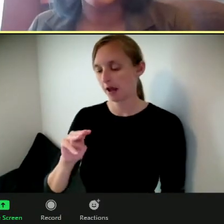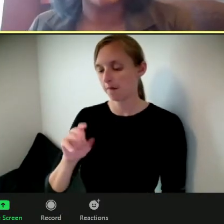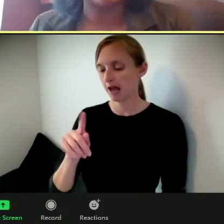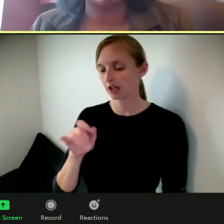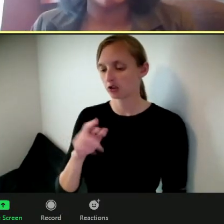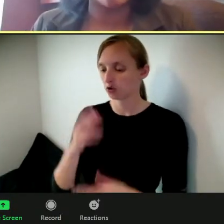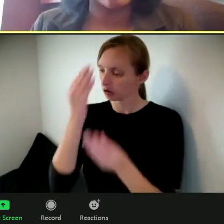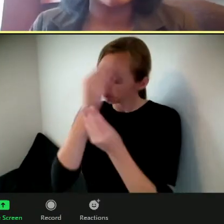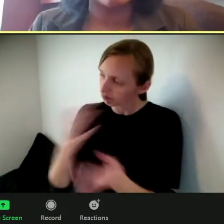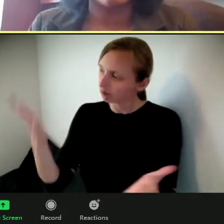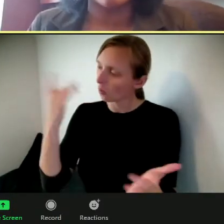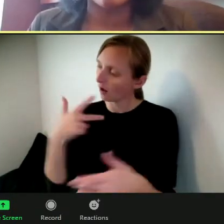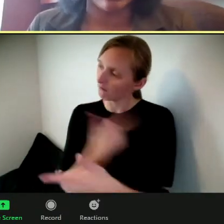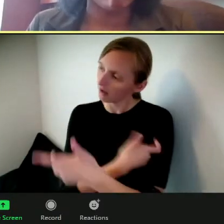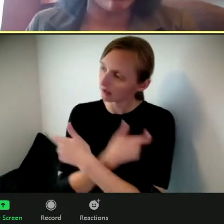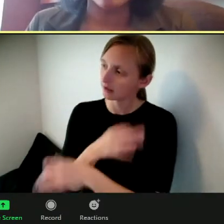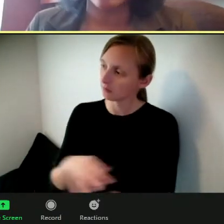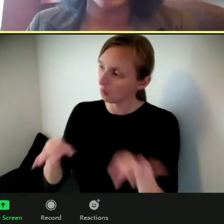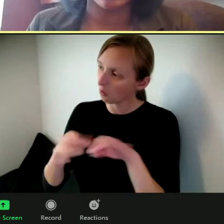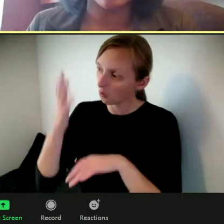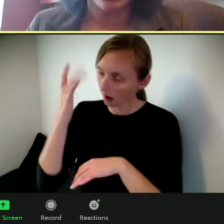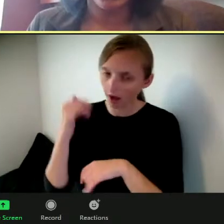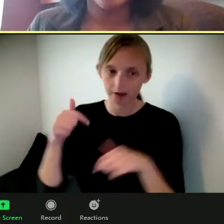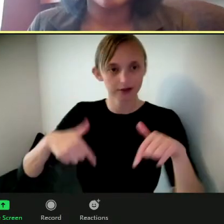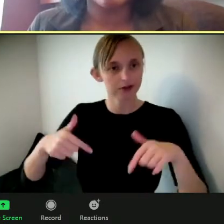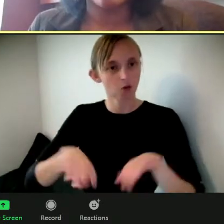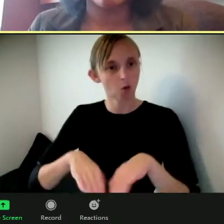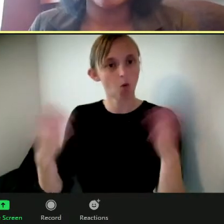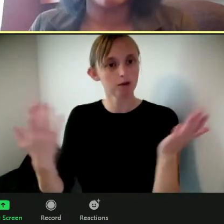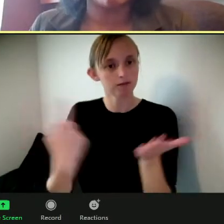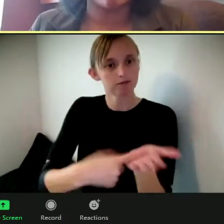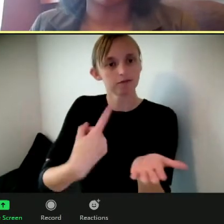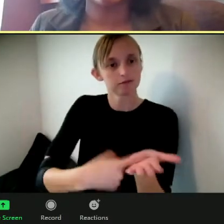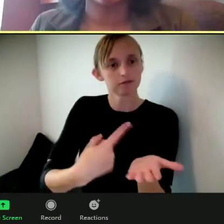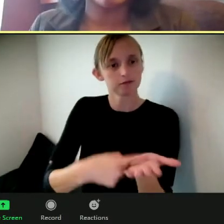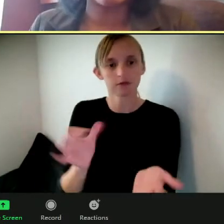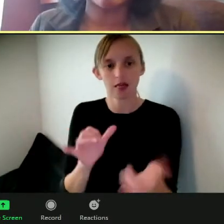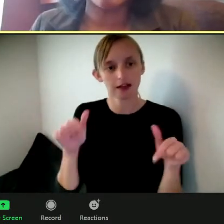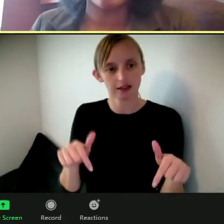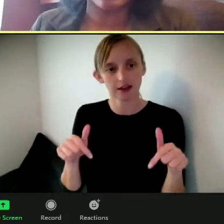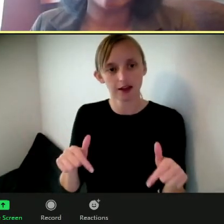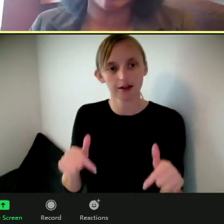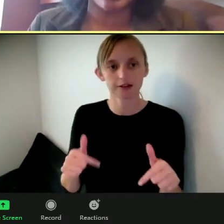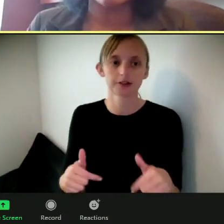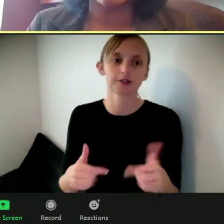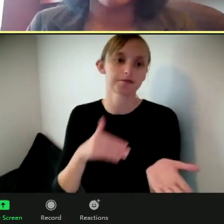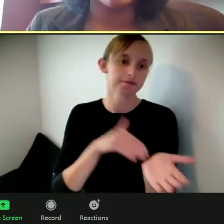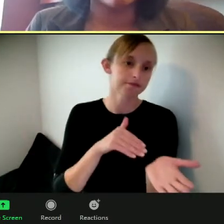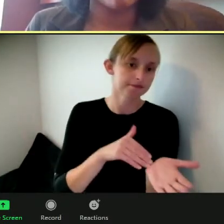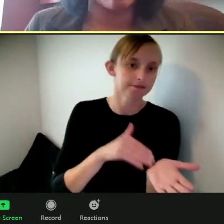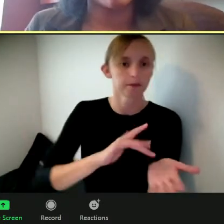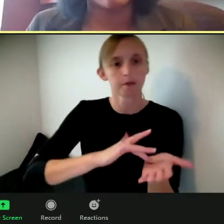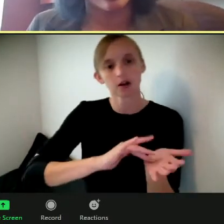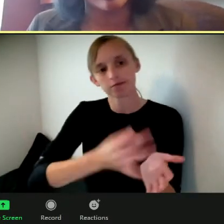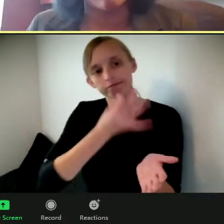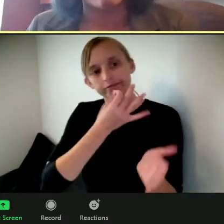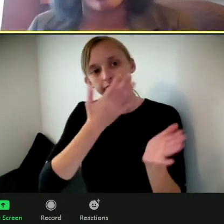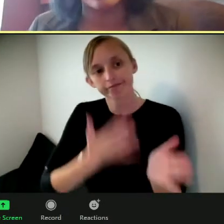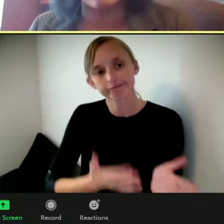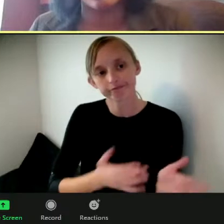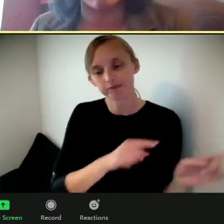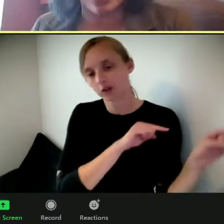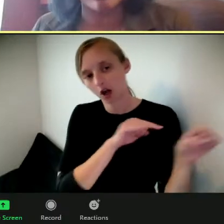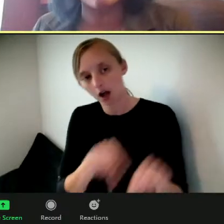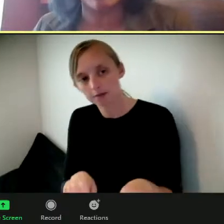important. So we did much like this, town hall sessions where we brought medical experts in, where we had students and families talking about